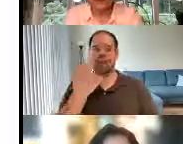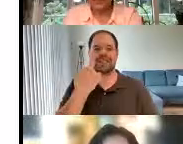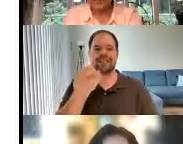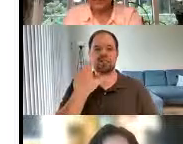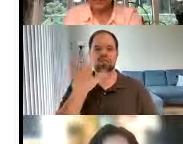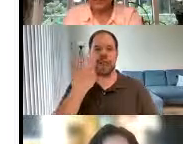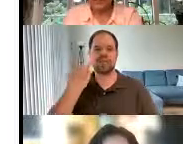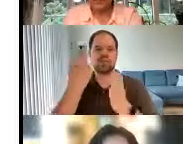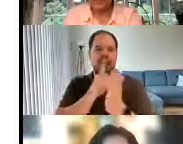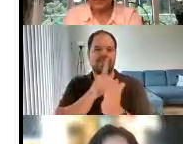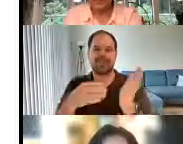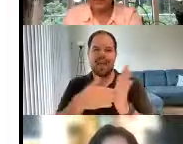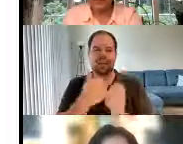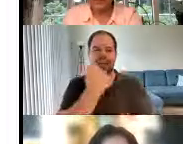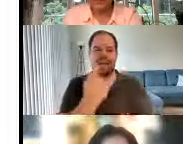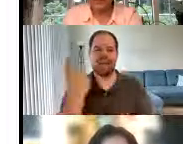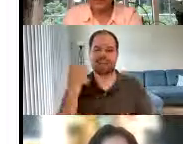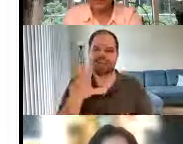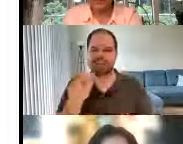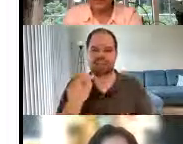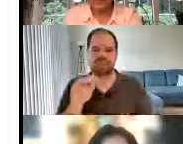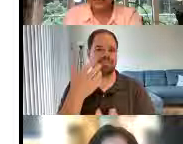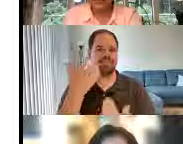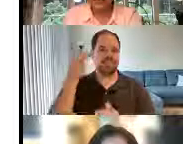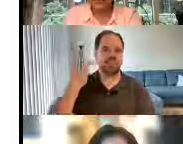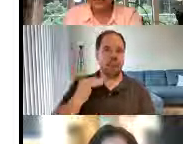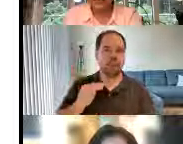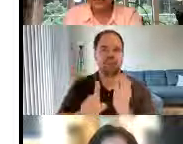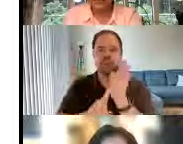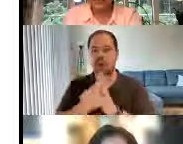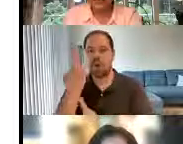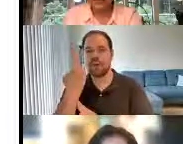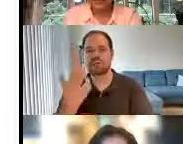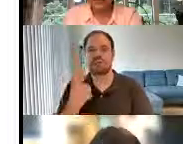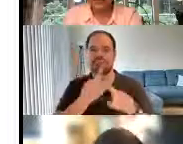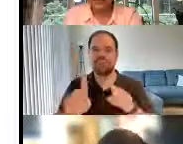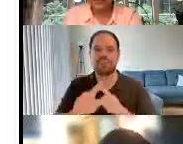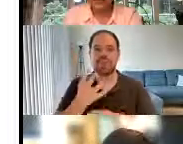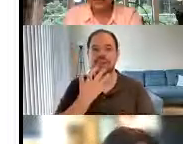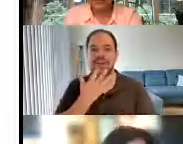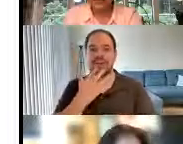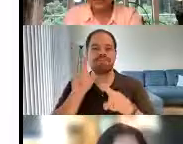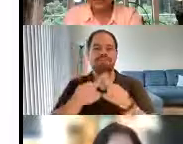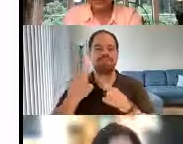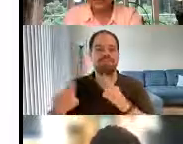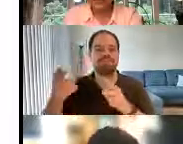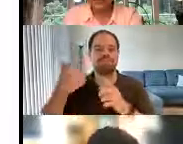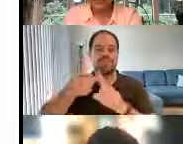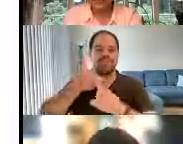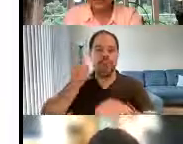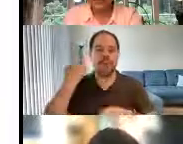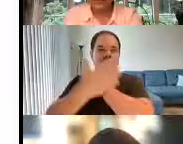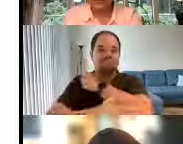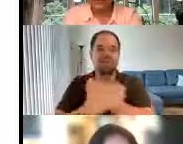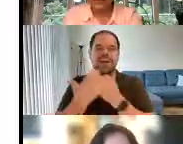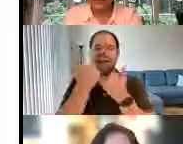All right, disabilities don't discriminate against anyone. Children, adults, short individuals,